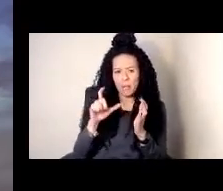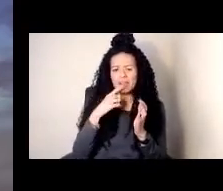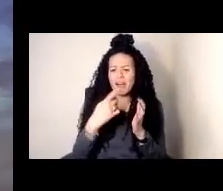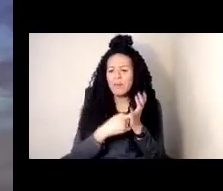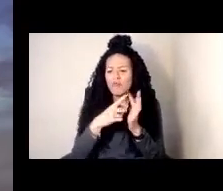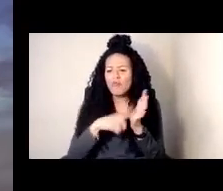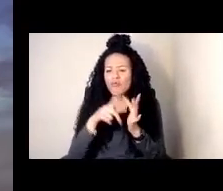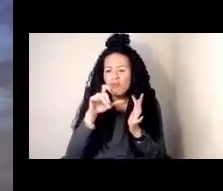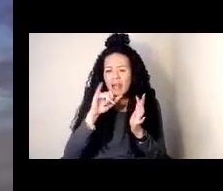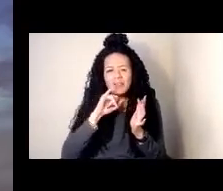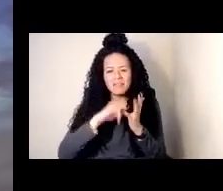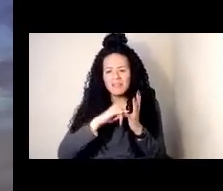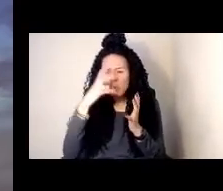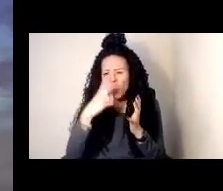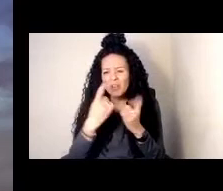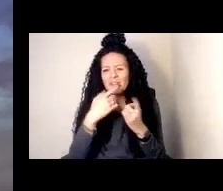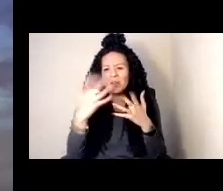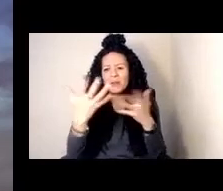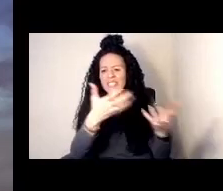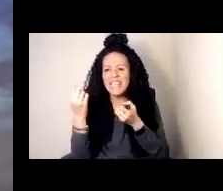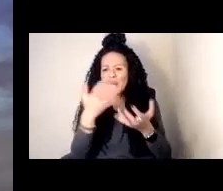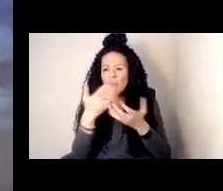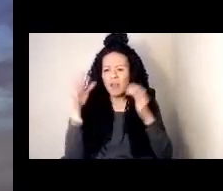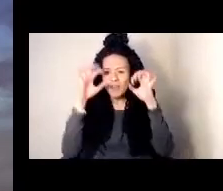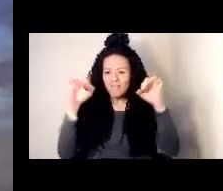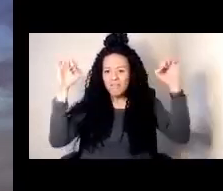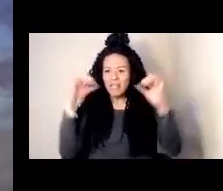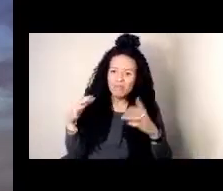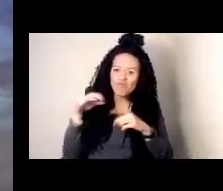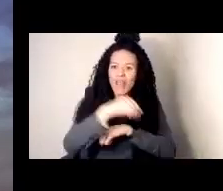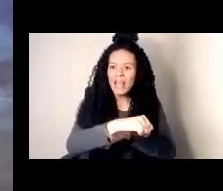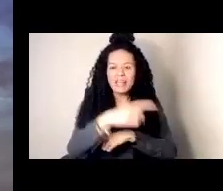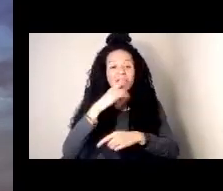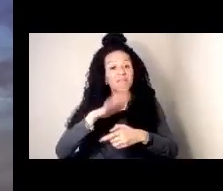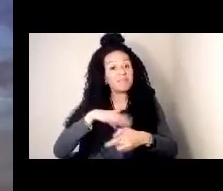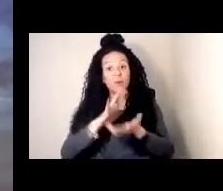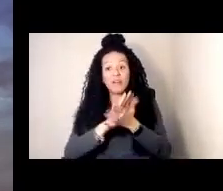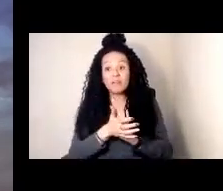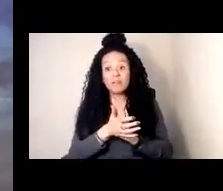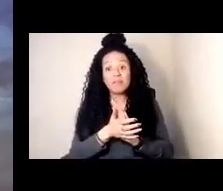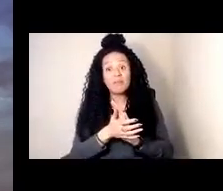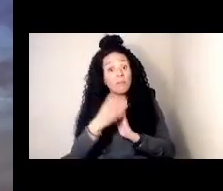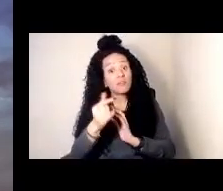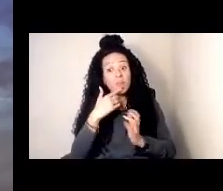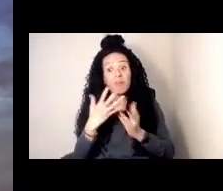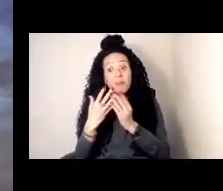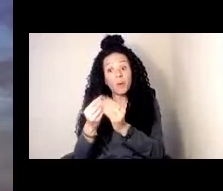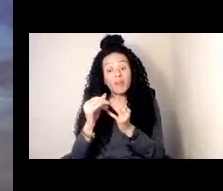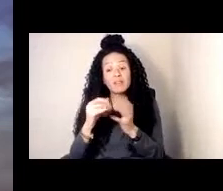taken away. There was a Viking raid. I didn't want it to get spoiled. Some of them, I believe, are resting eternally with St. Bridget.